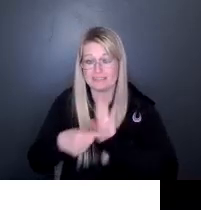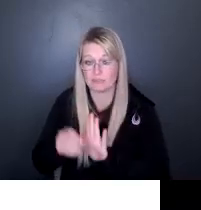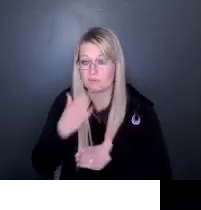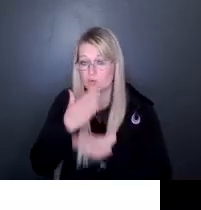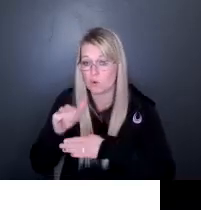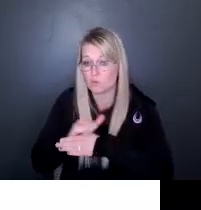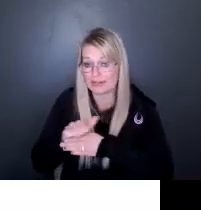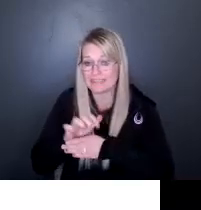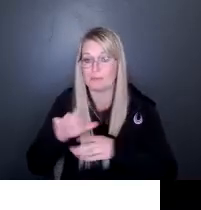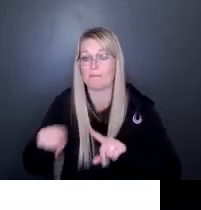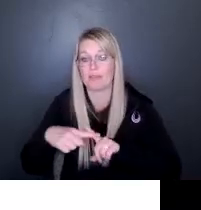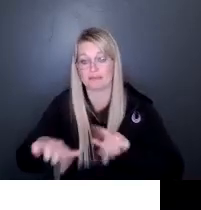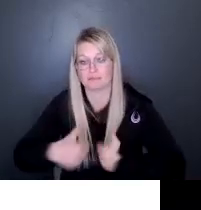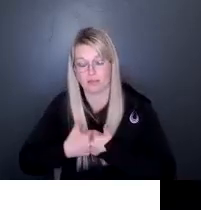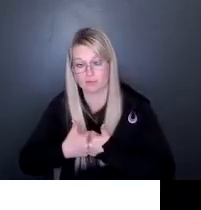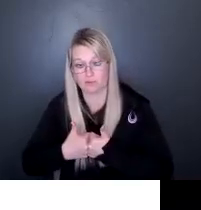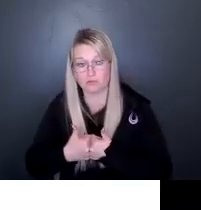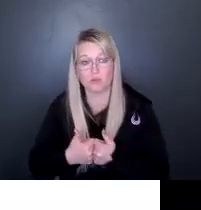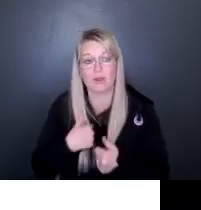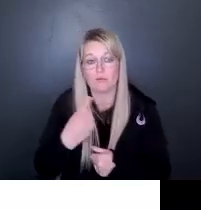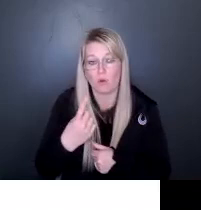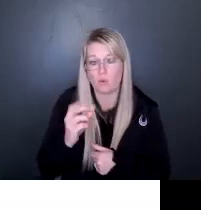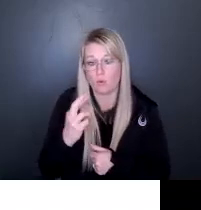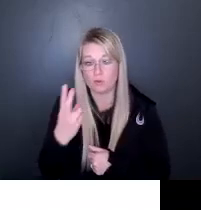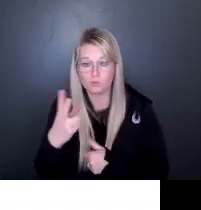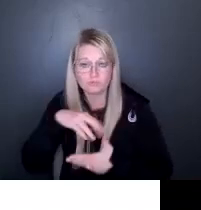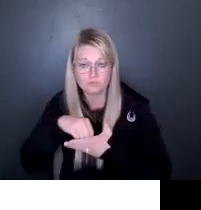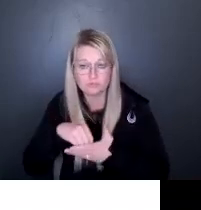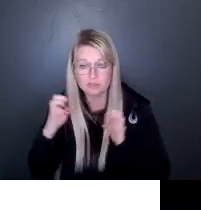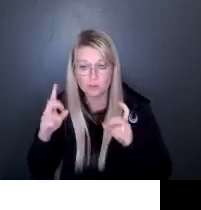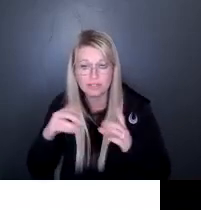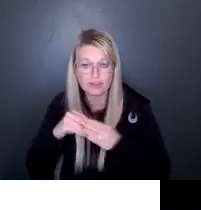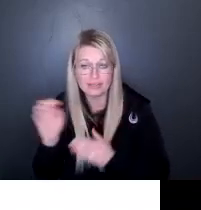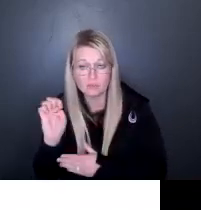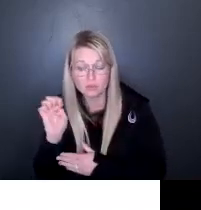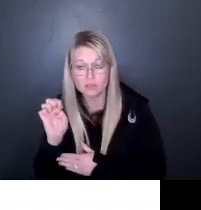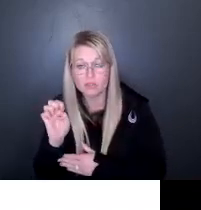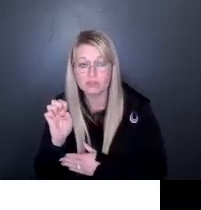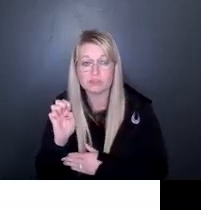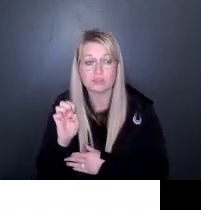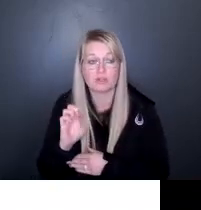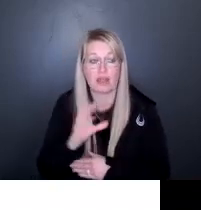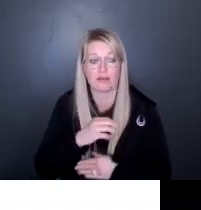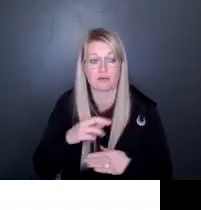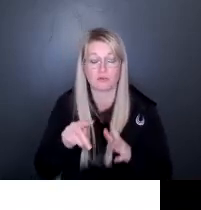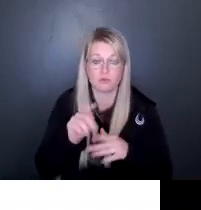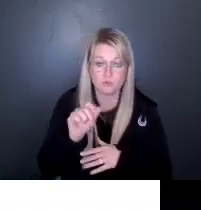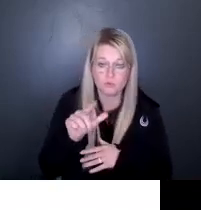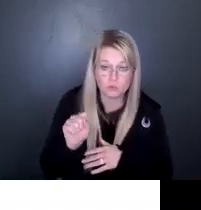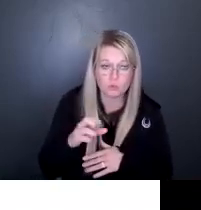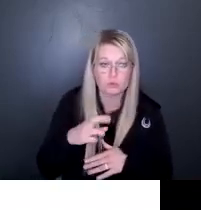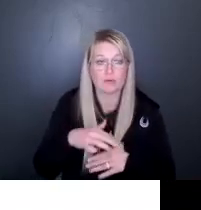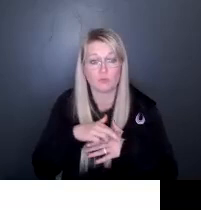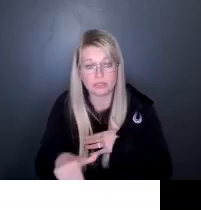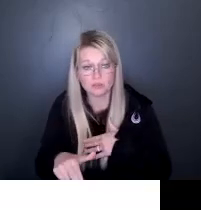as challenges. Produce 1 or 2 inclusive education in emergencies, tools or resources with associated